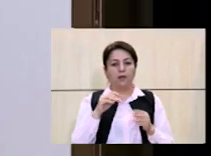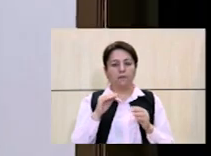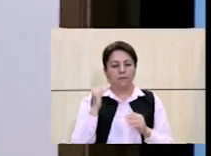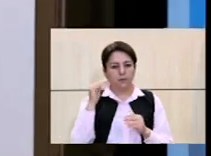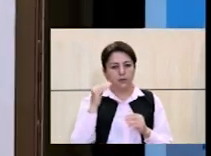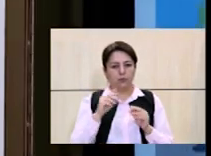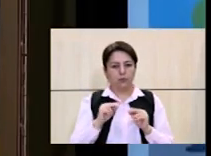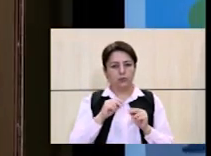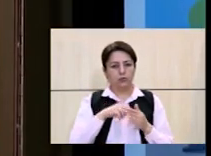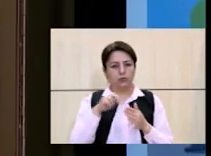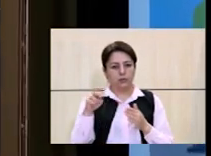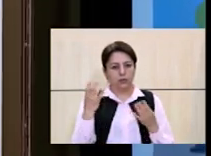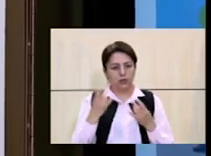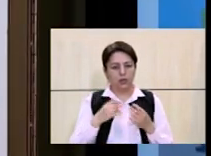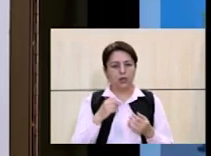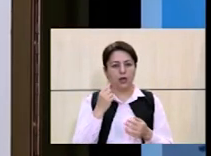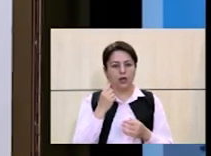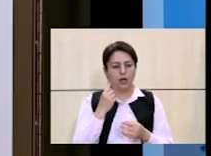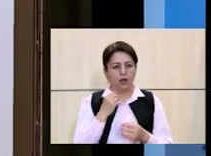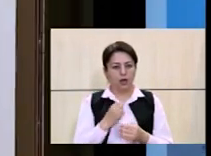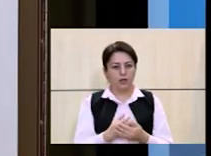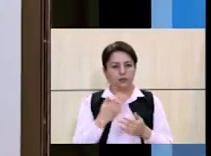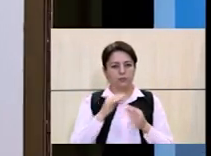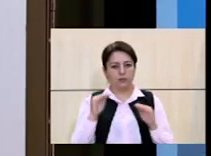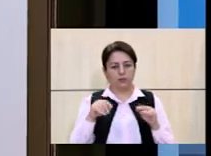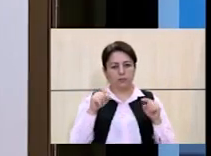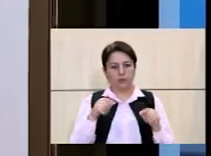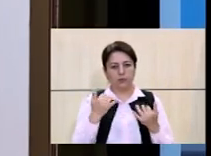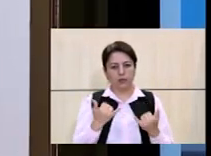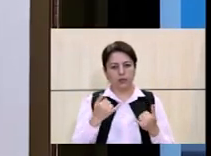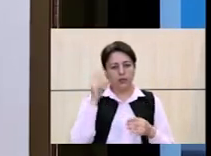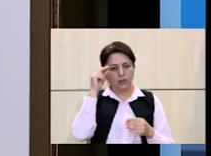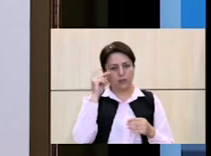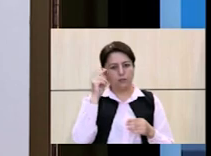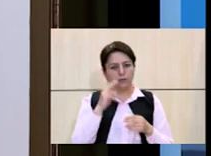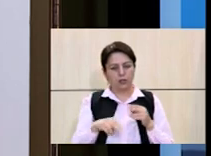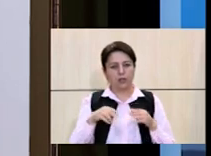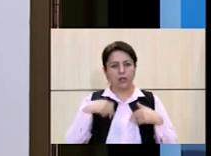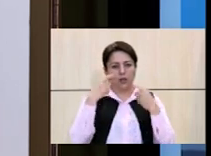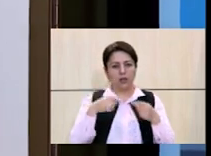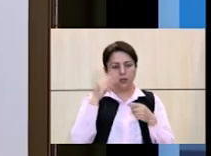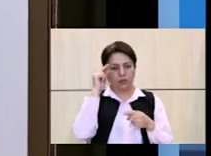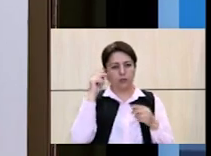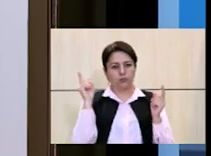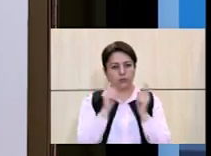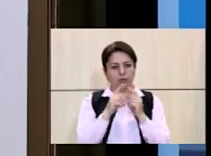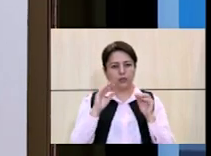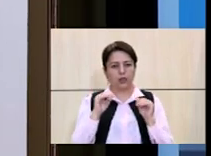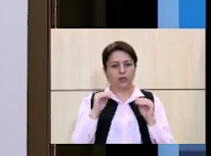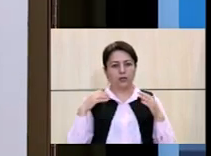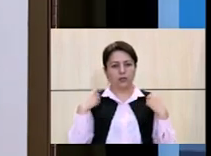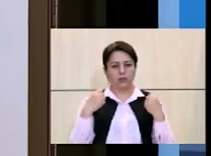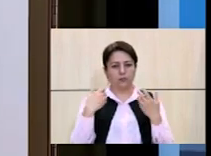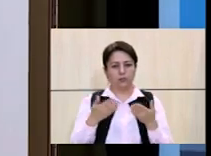jo'natasiz. Aziz o'quvchilar, bugungi darsimiz shulardan iborat edi. Keyingi darslarda uchrashguncha, xayr, salomat